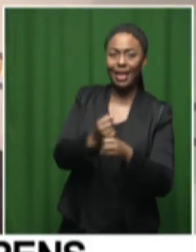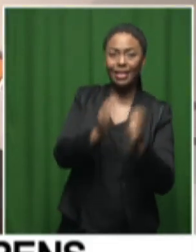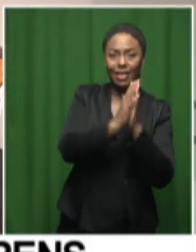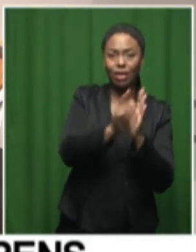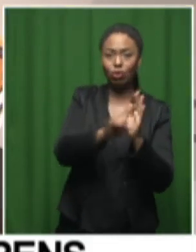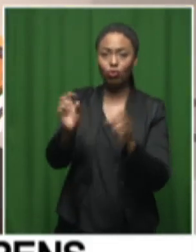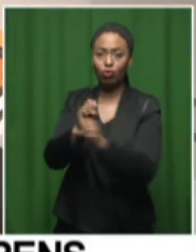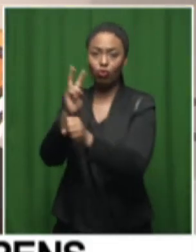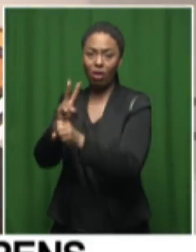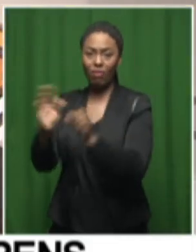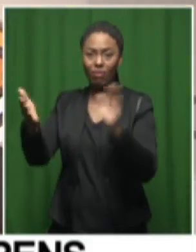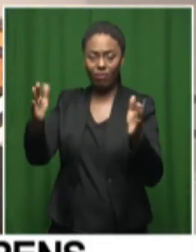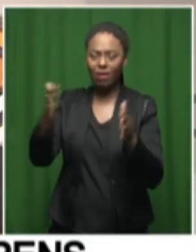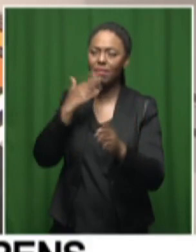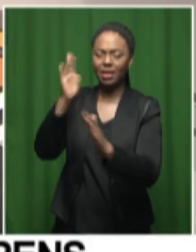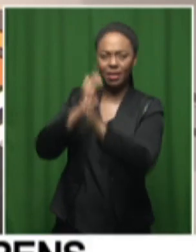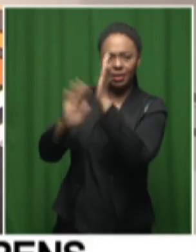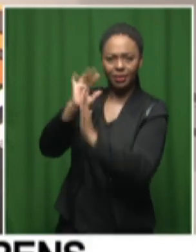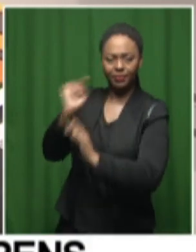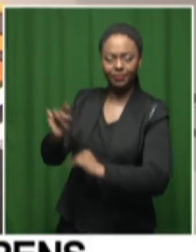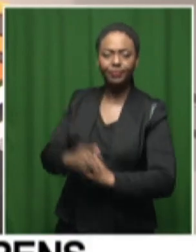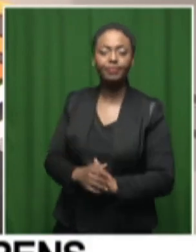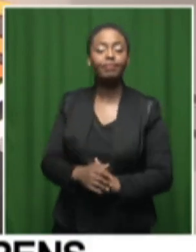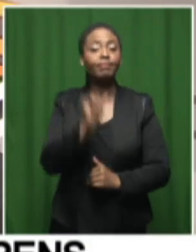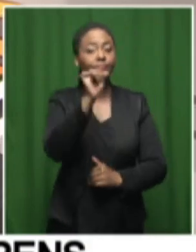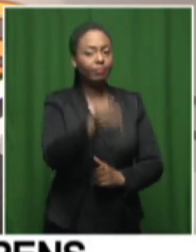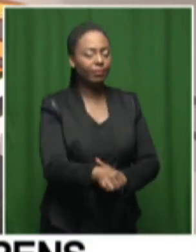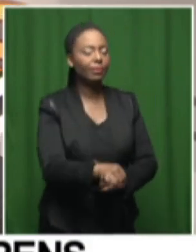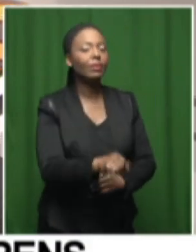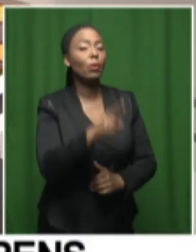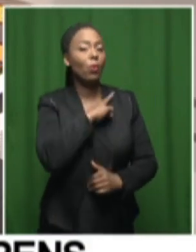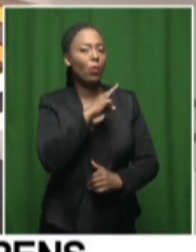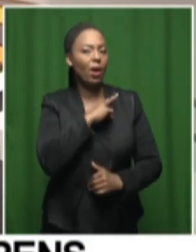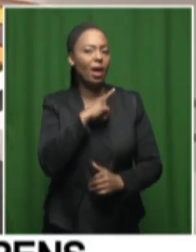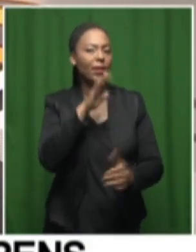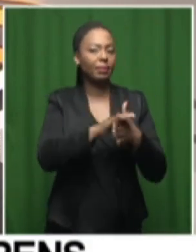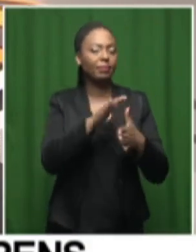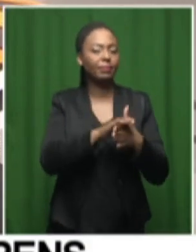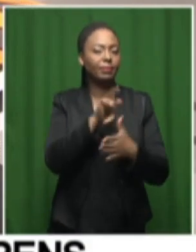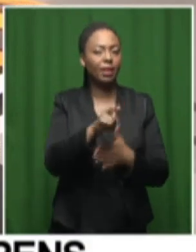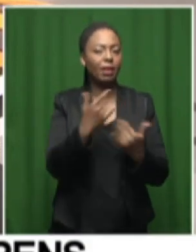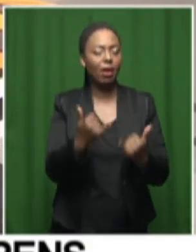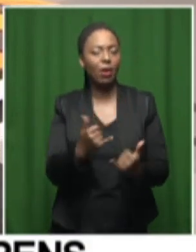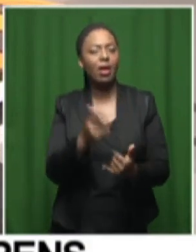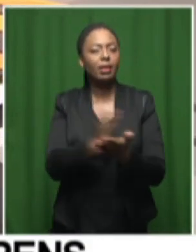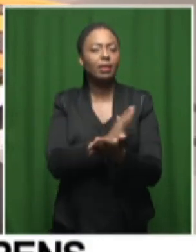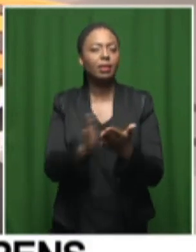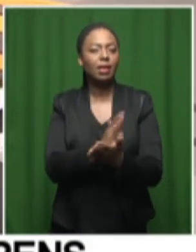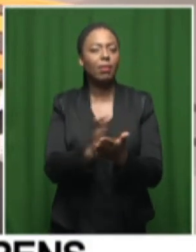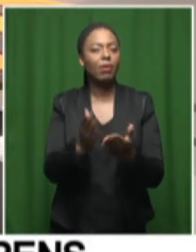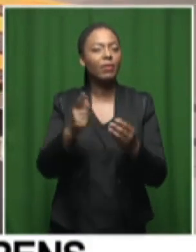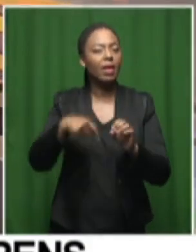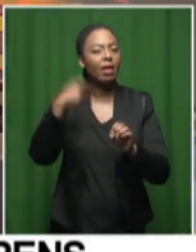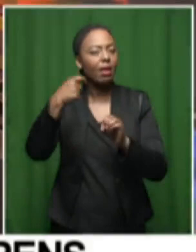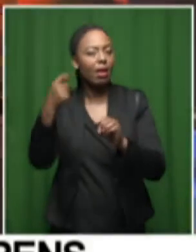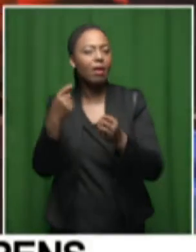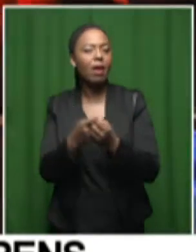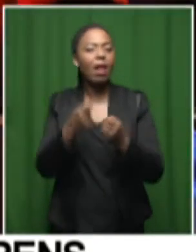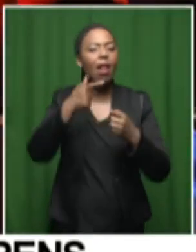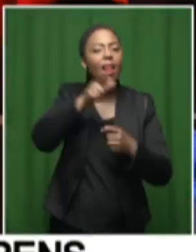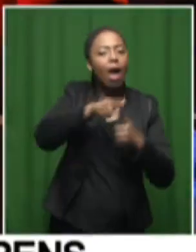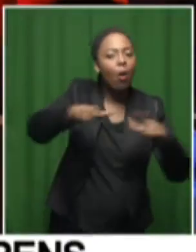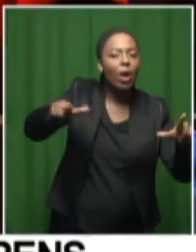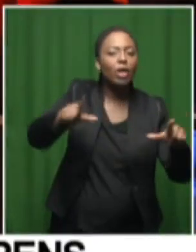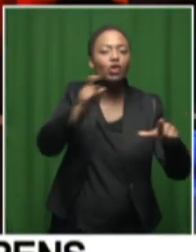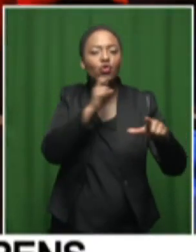12? Yes. Tell us a little bit about that. So the reason for that is primarily because of some of the themes that are contained in the play, the vocabulary that